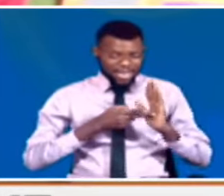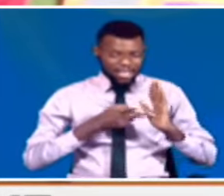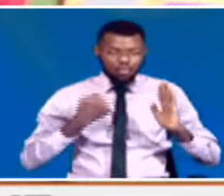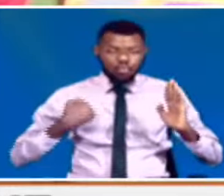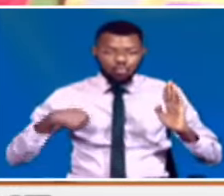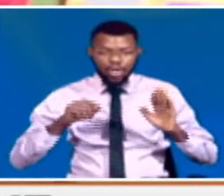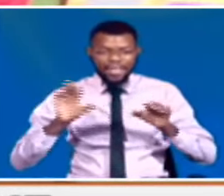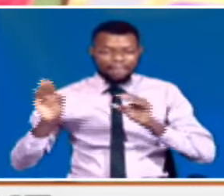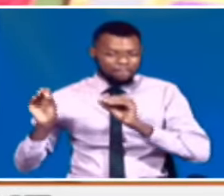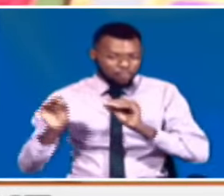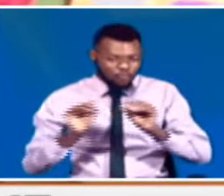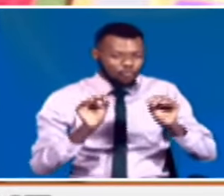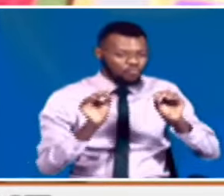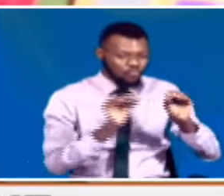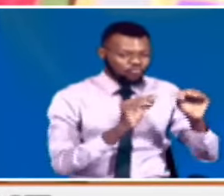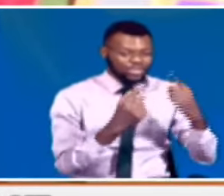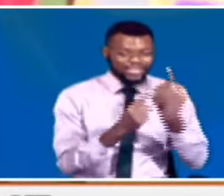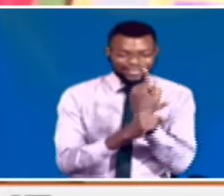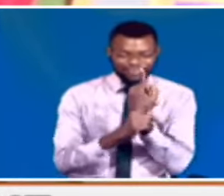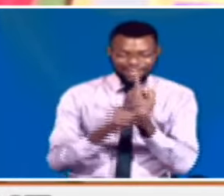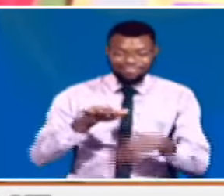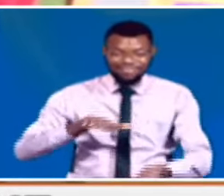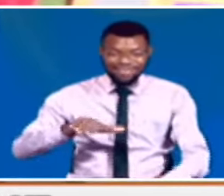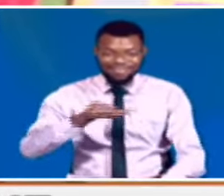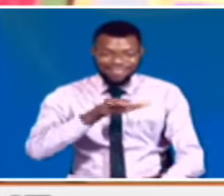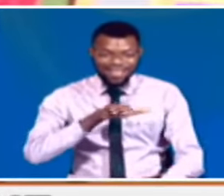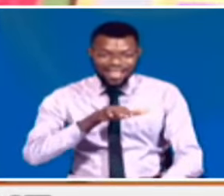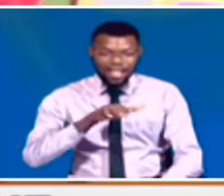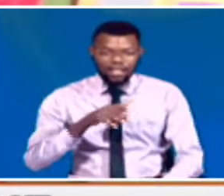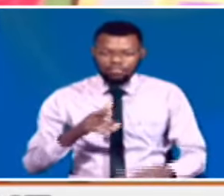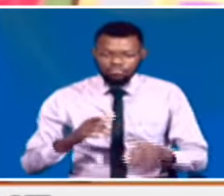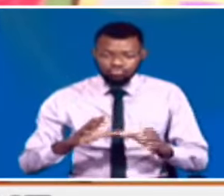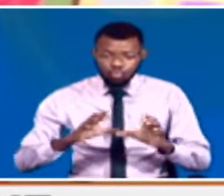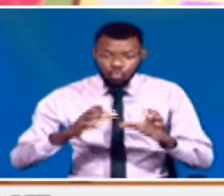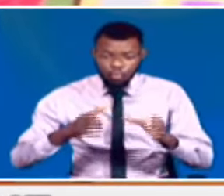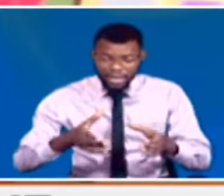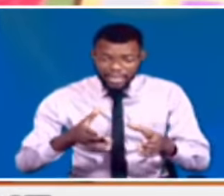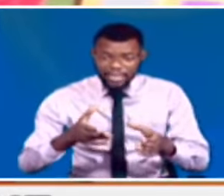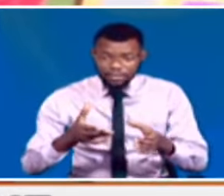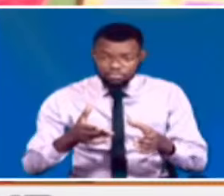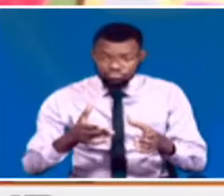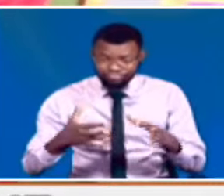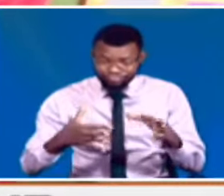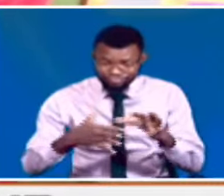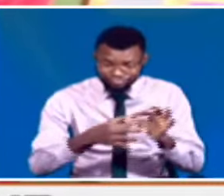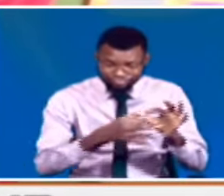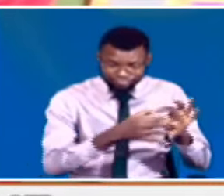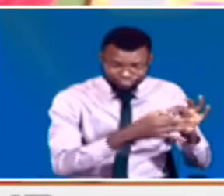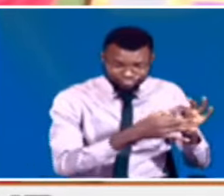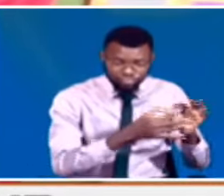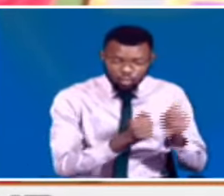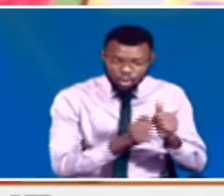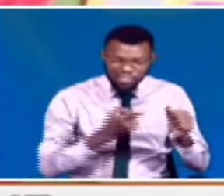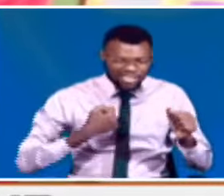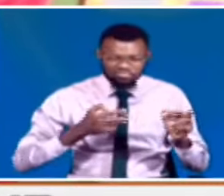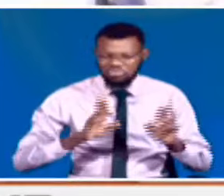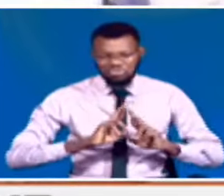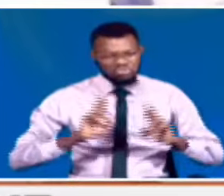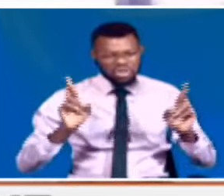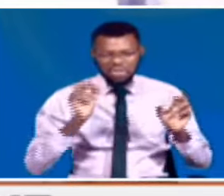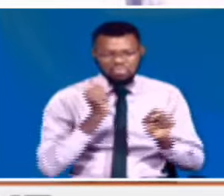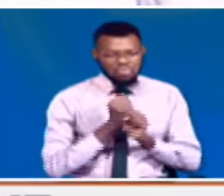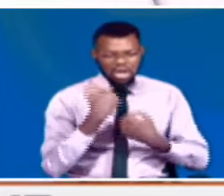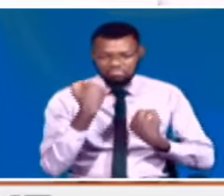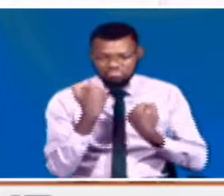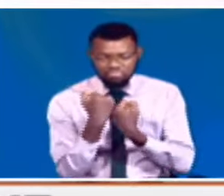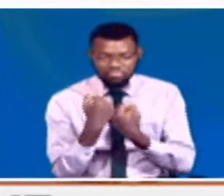are moving across the nation. So depending on how communities move fast to collaborate with us to meet our target, we are ready and willing to work.